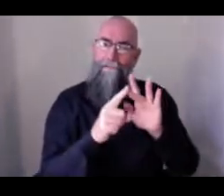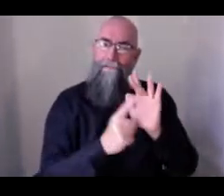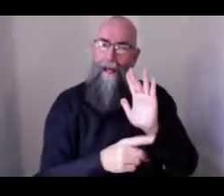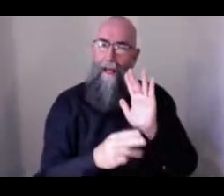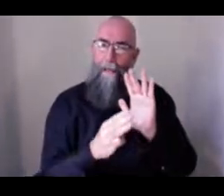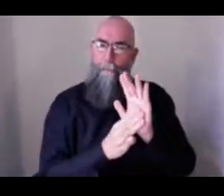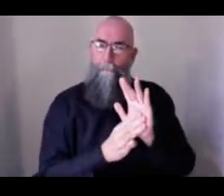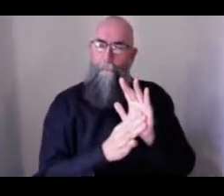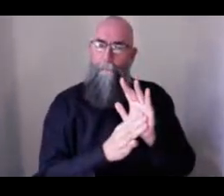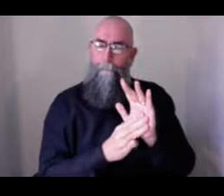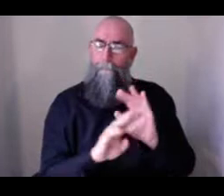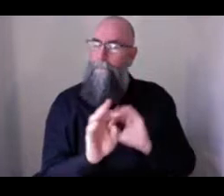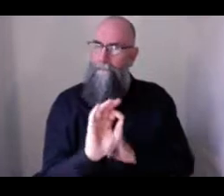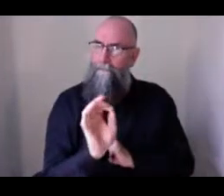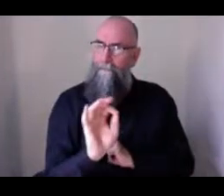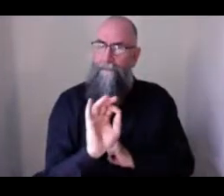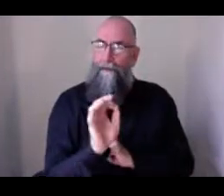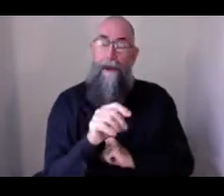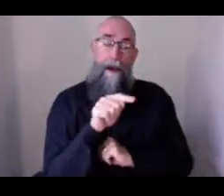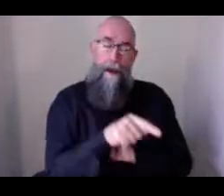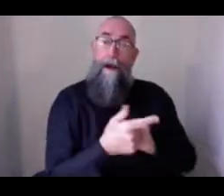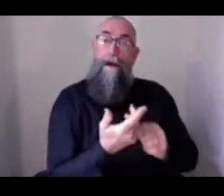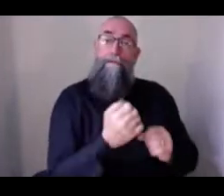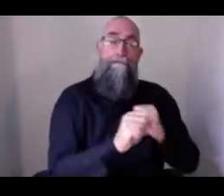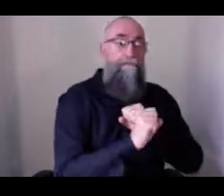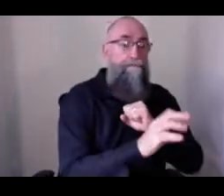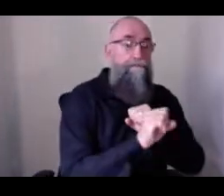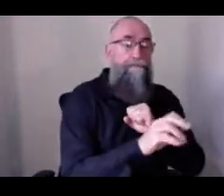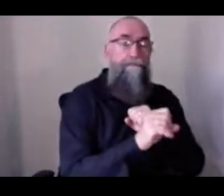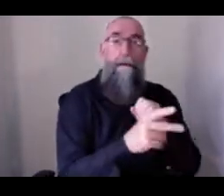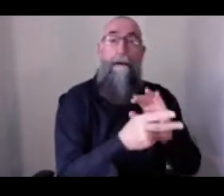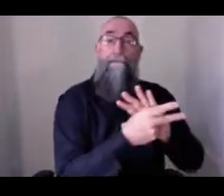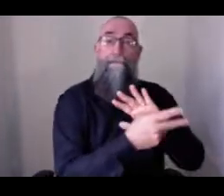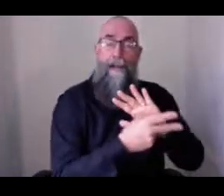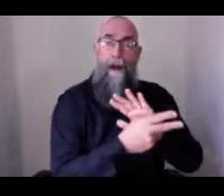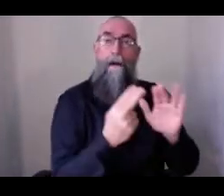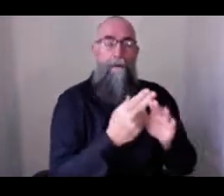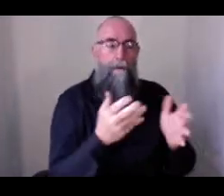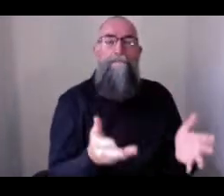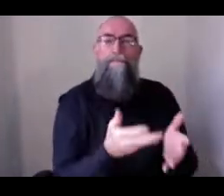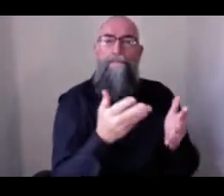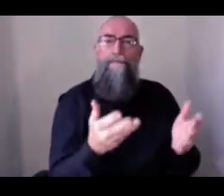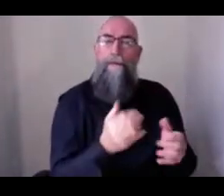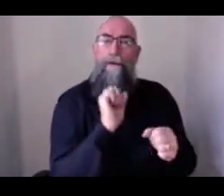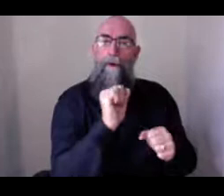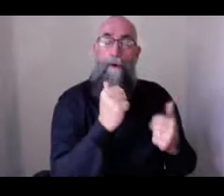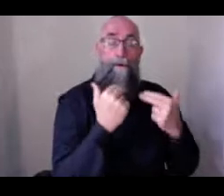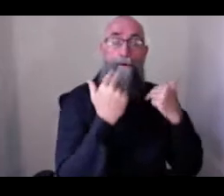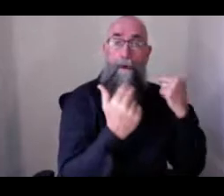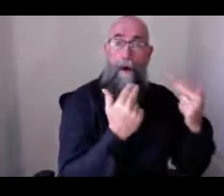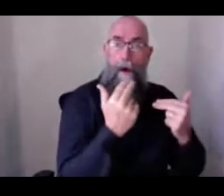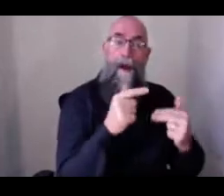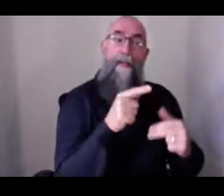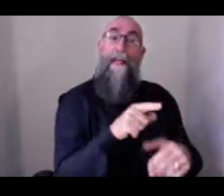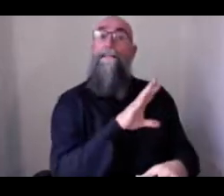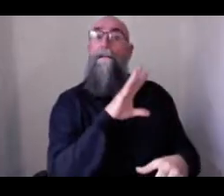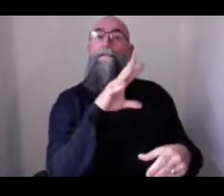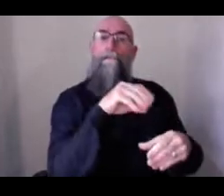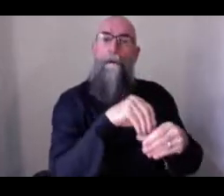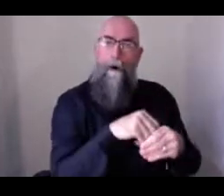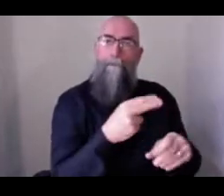at, say, creating a video to promote your song is part and parcel of the song making. So it's